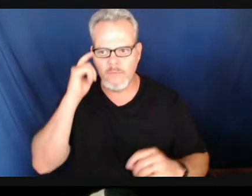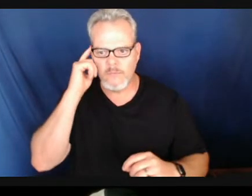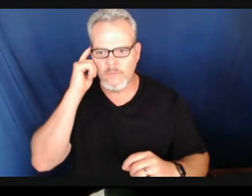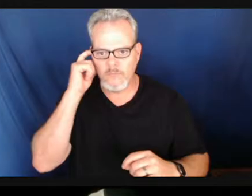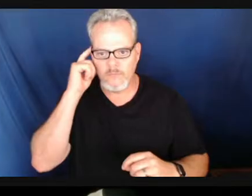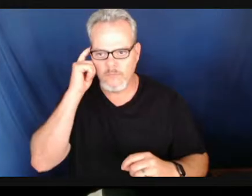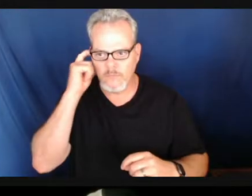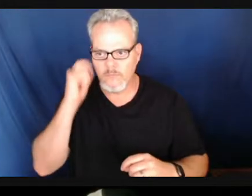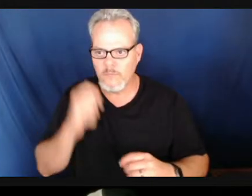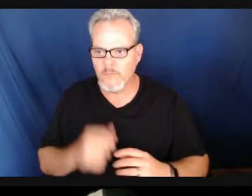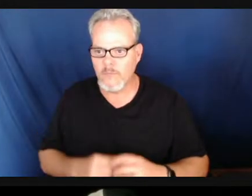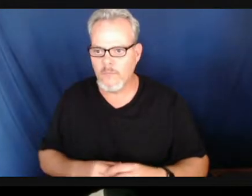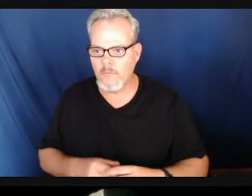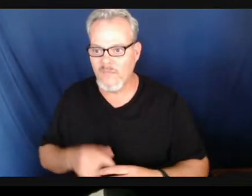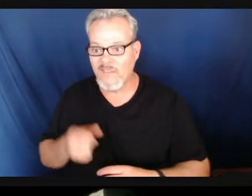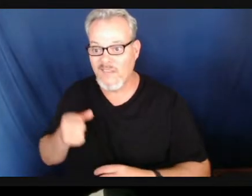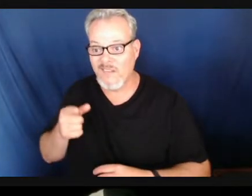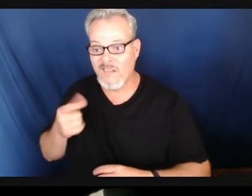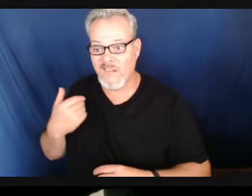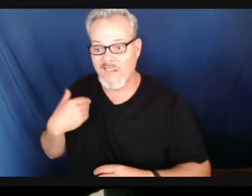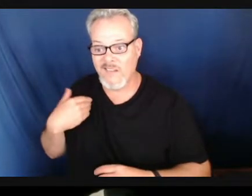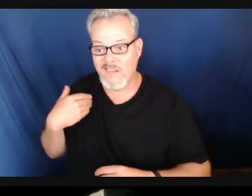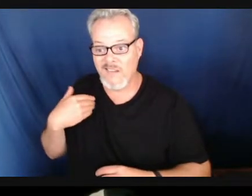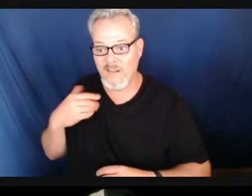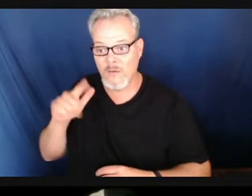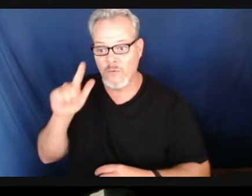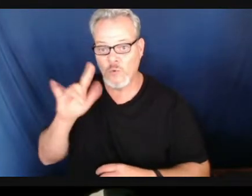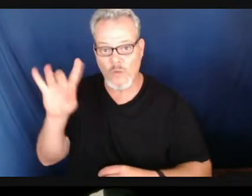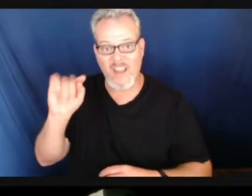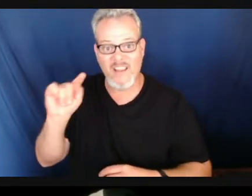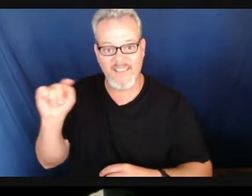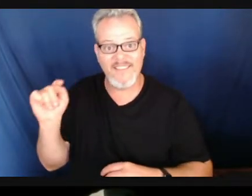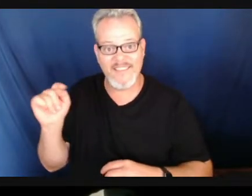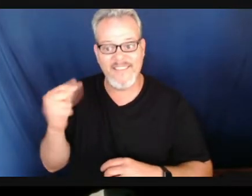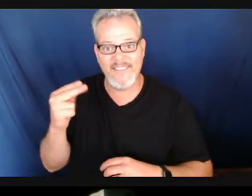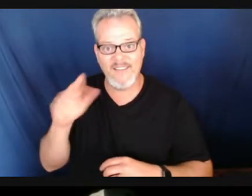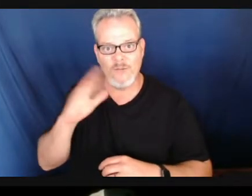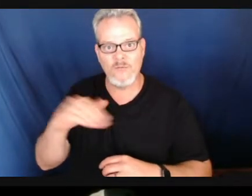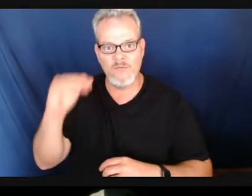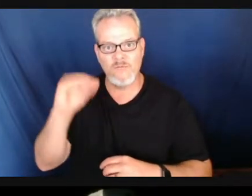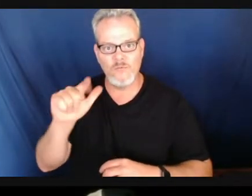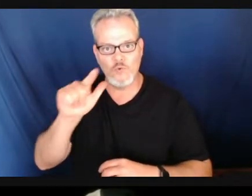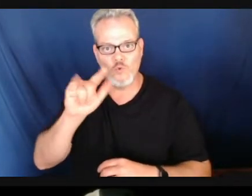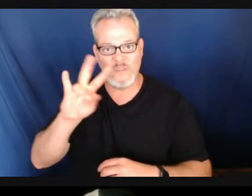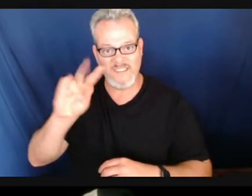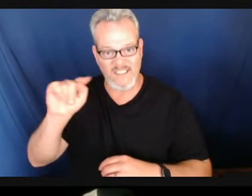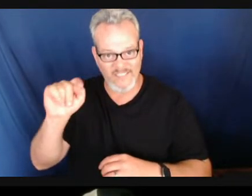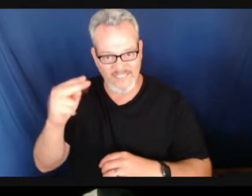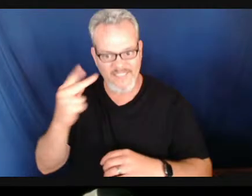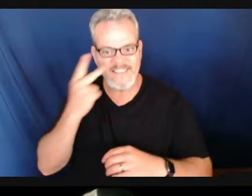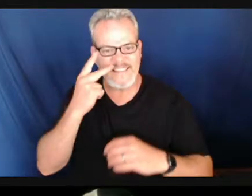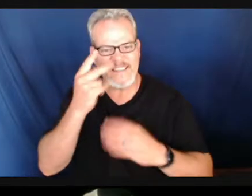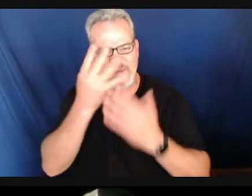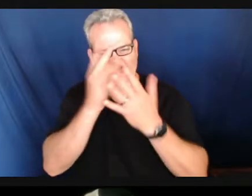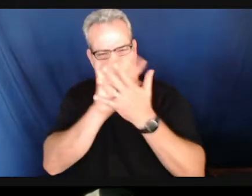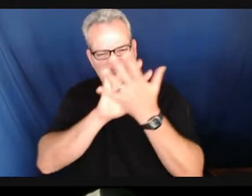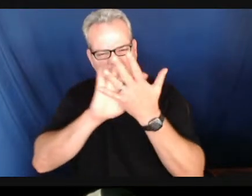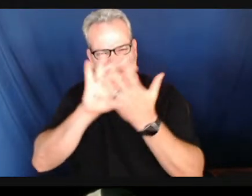28th, there's a little bit more. That low level is in the gray there. 27th, similarly,